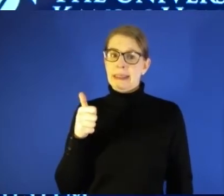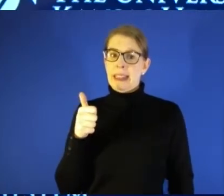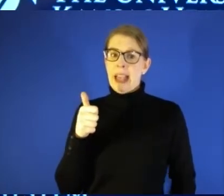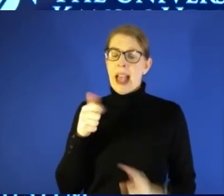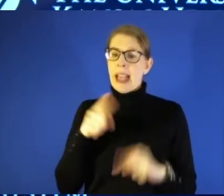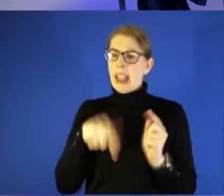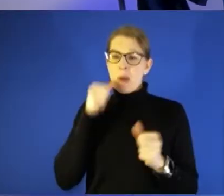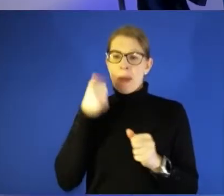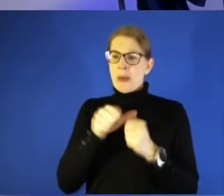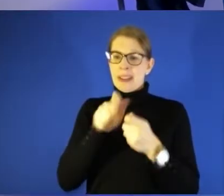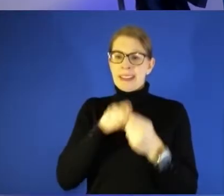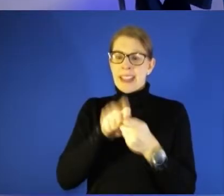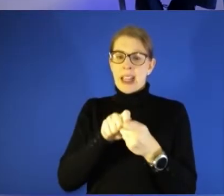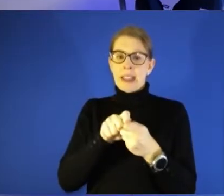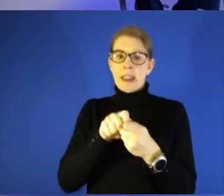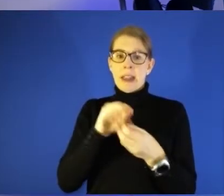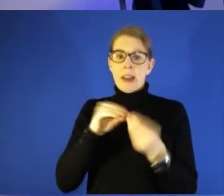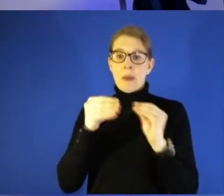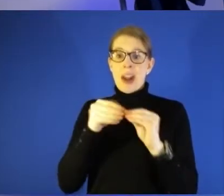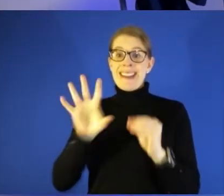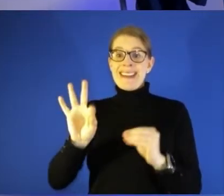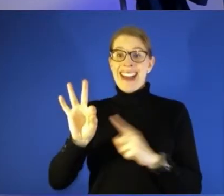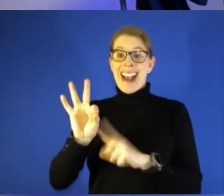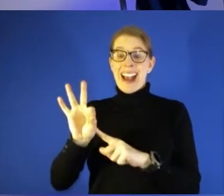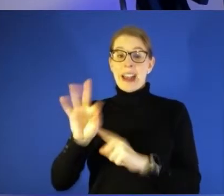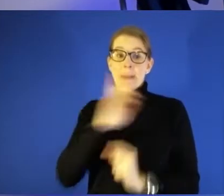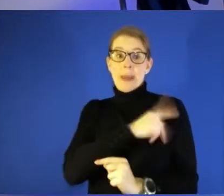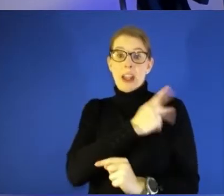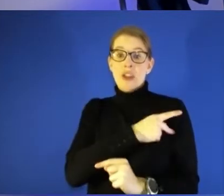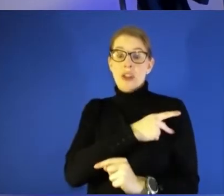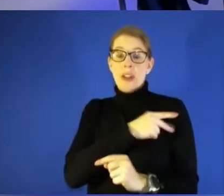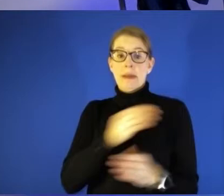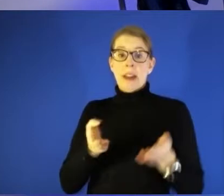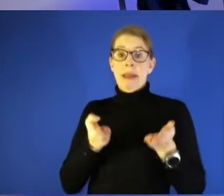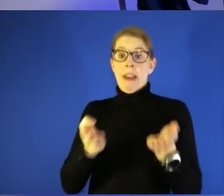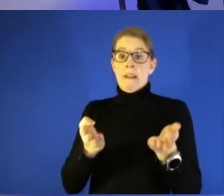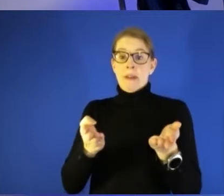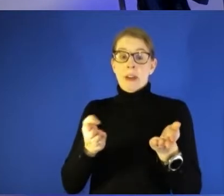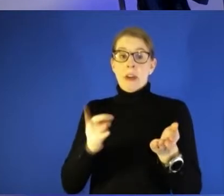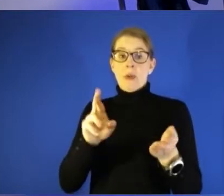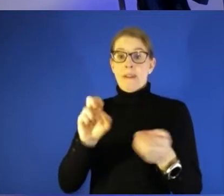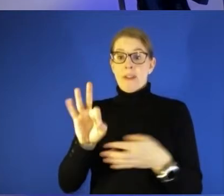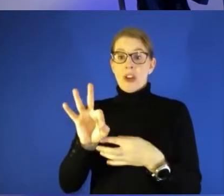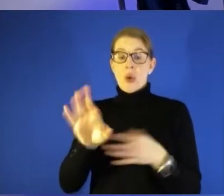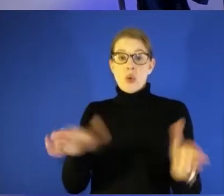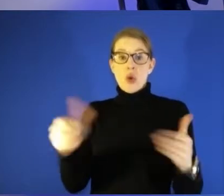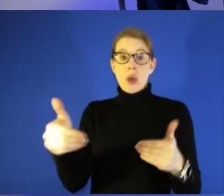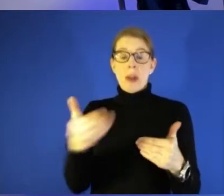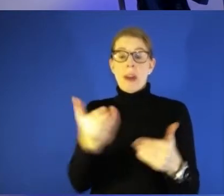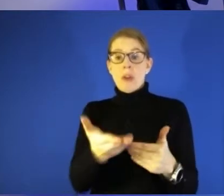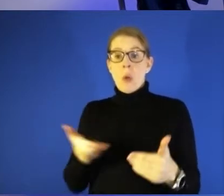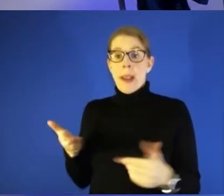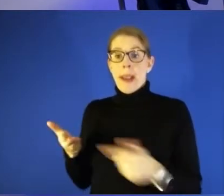number. 9 patients can be kept inside the refrigeration rooms, and sometimes they have to bring people out while they're waiting for a funeral